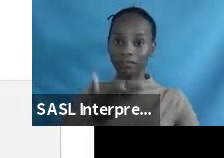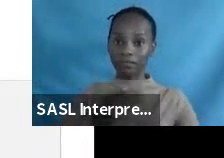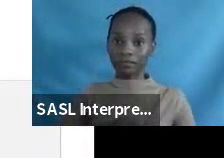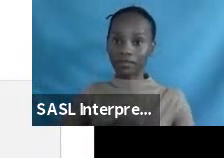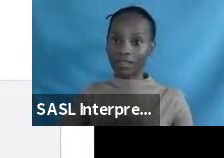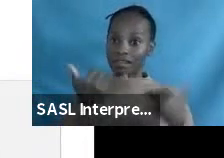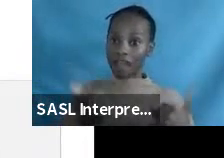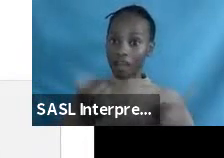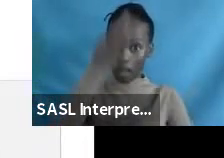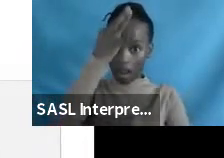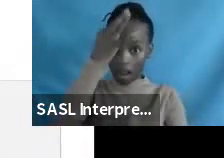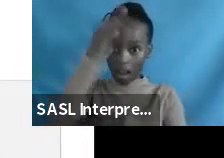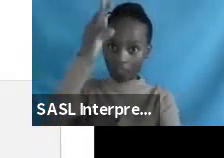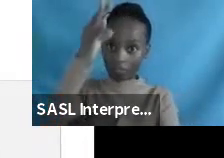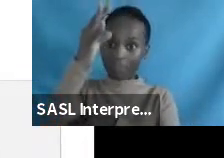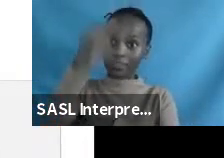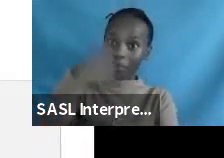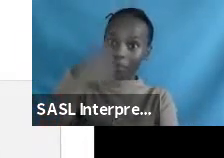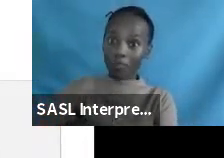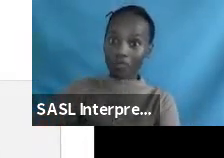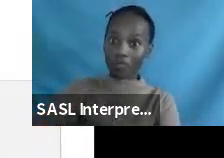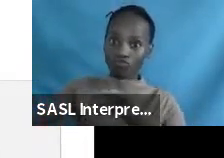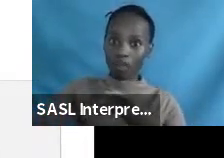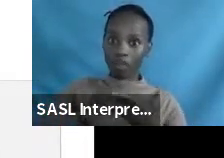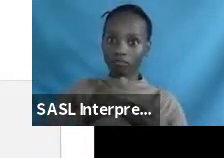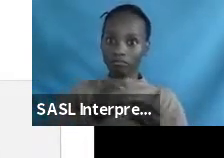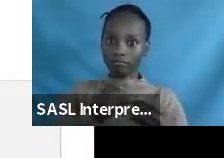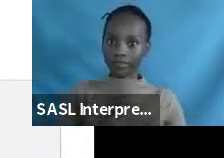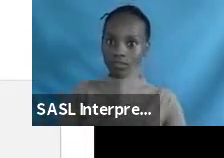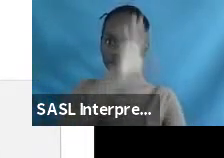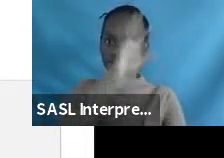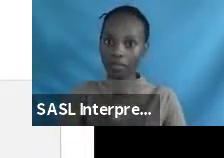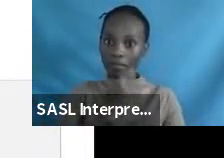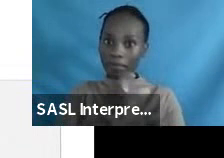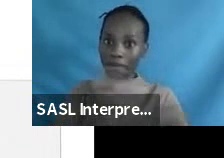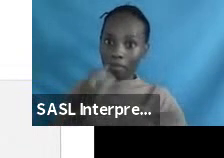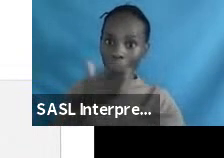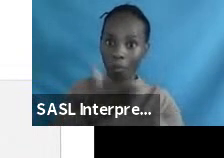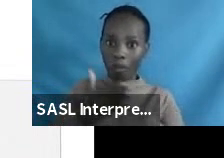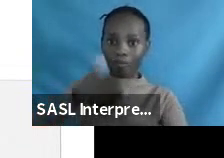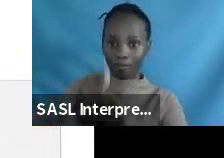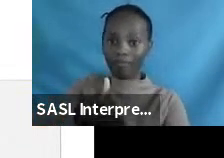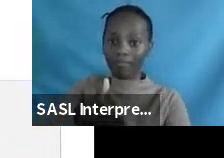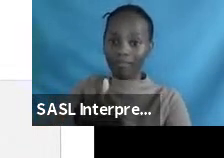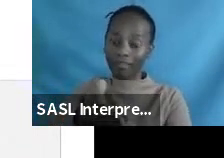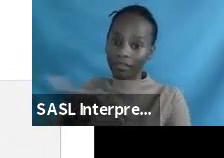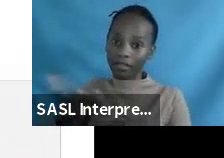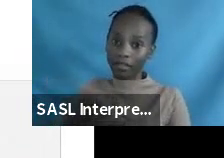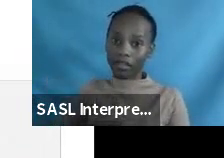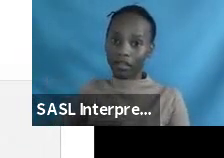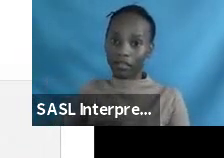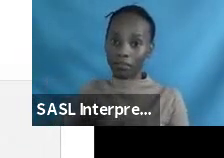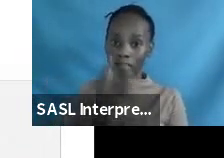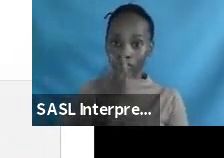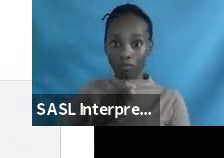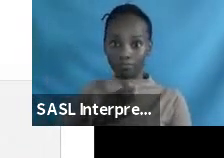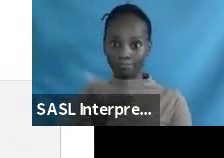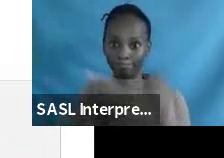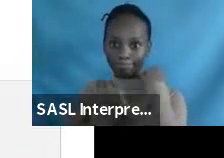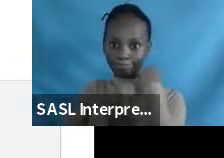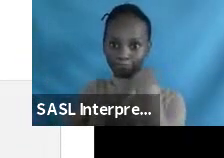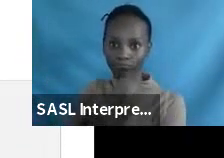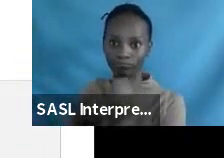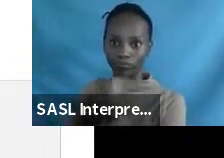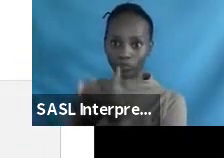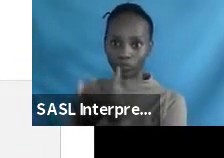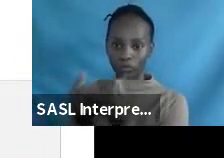to be doing for its own people. That is one point that I wanted to raise with regard to that. Lack of or weak